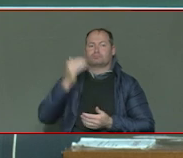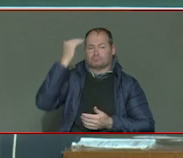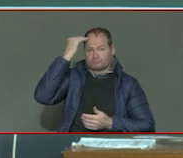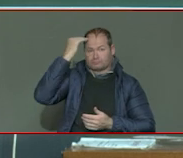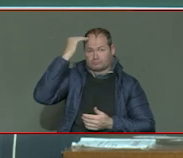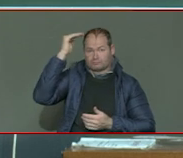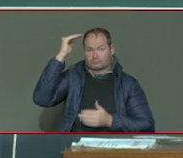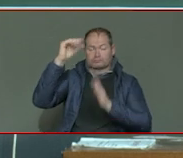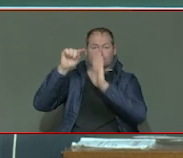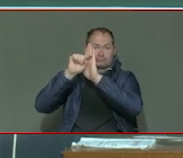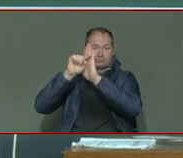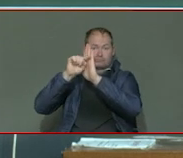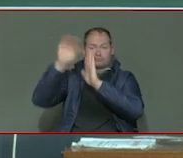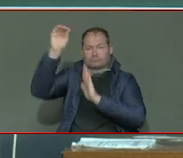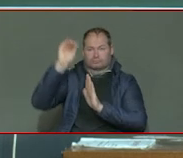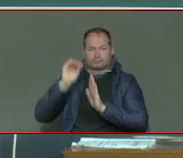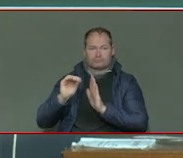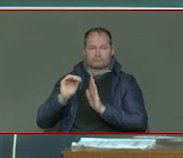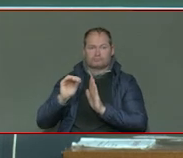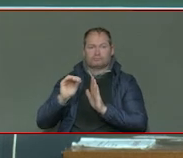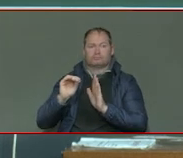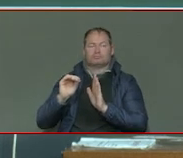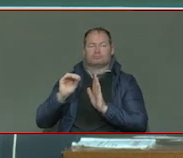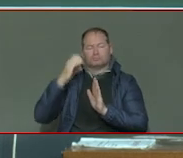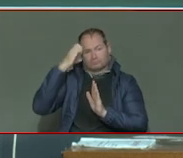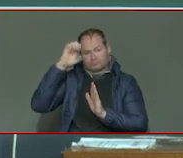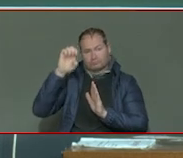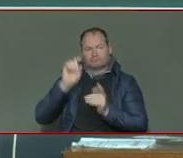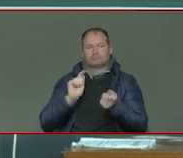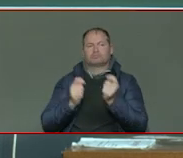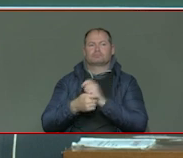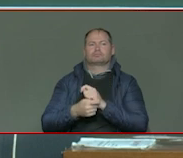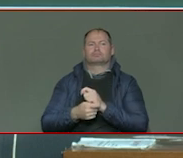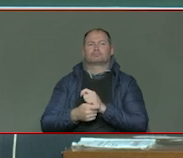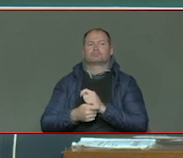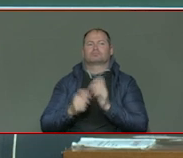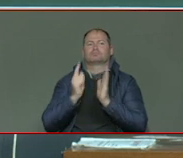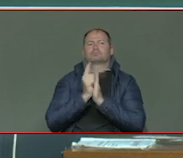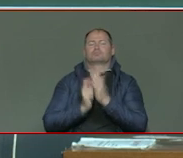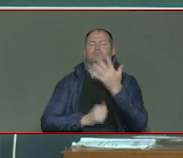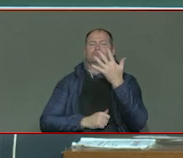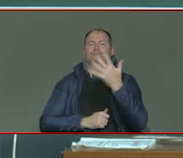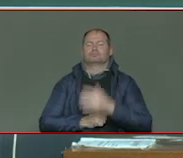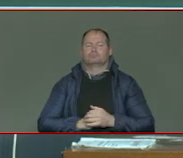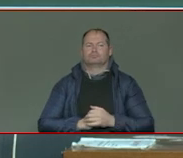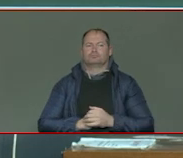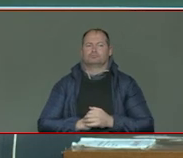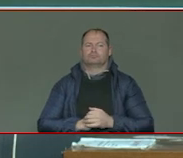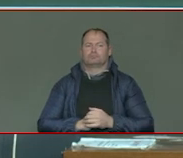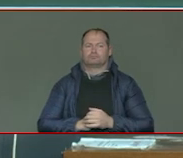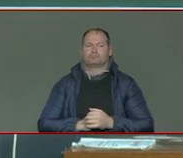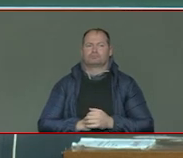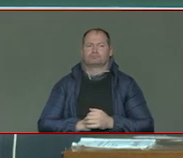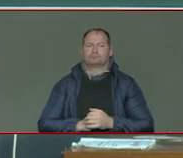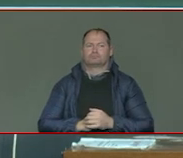and I take it to the bottom, I change the sign of the exponent. That is the fifth exponential law. Okay, are you happy with that now? So what